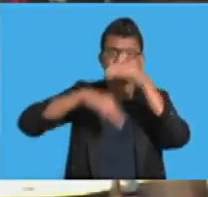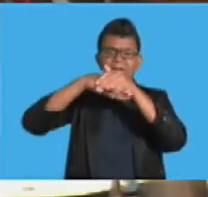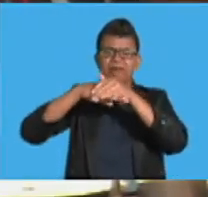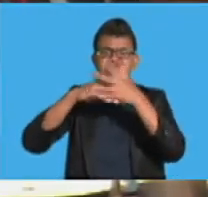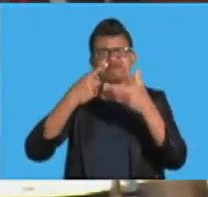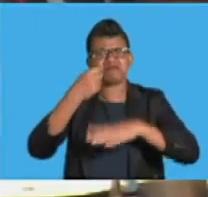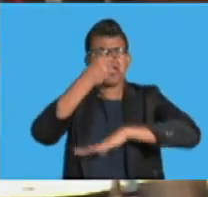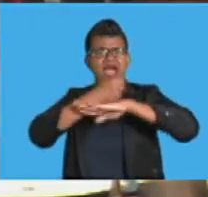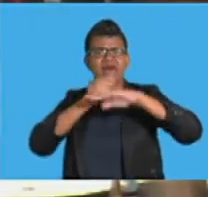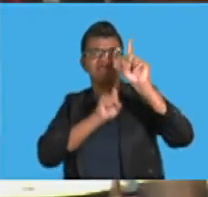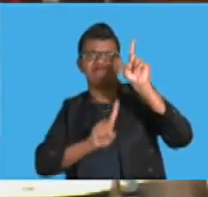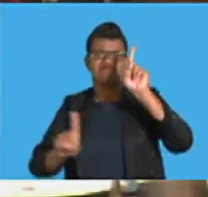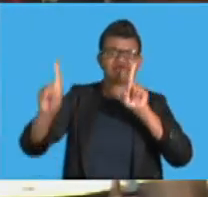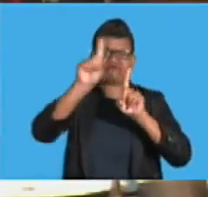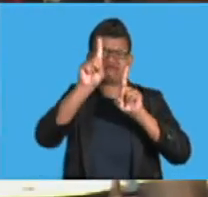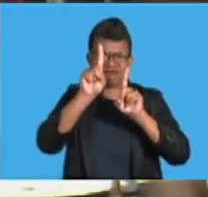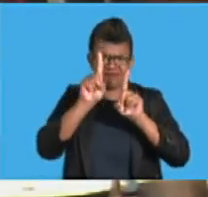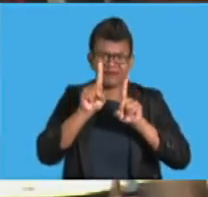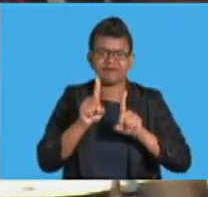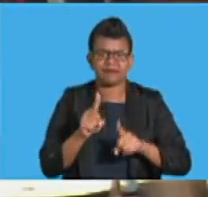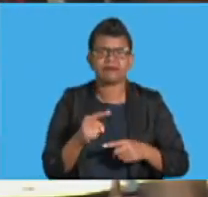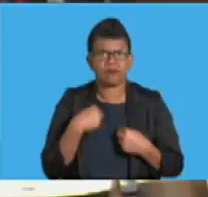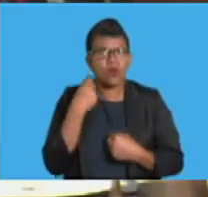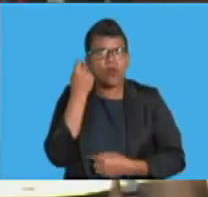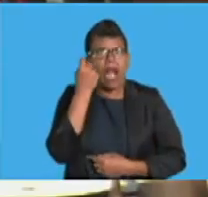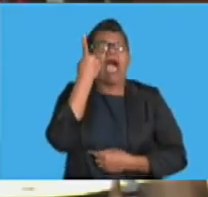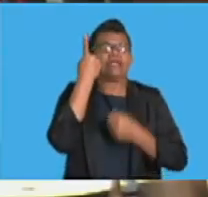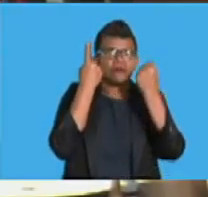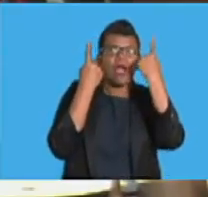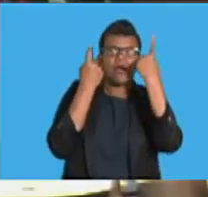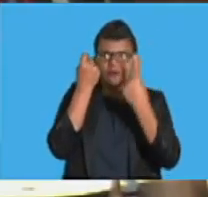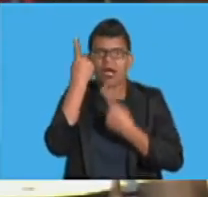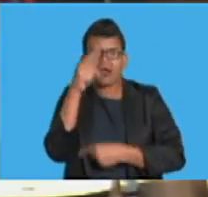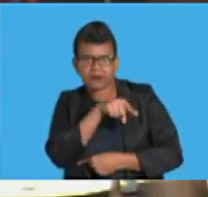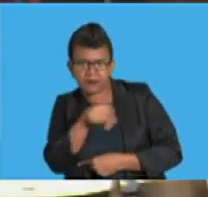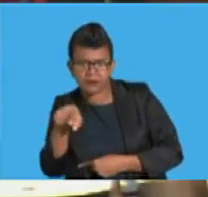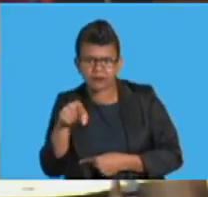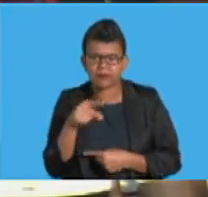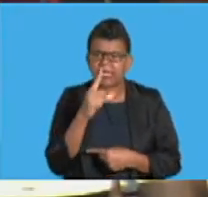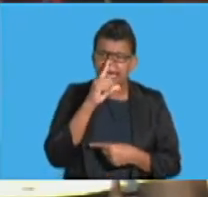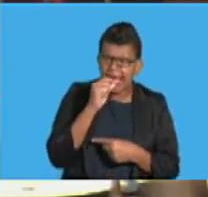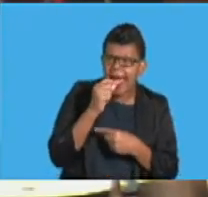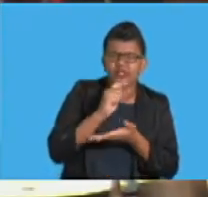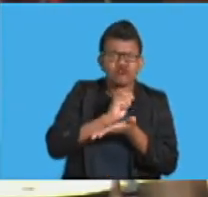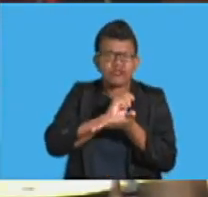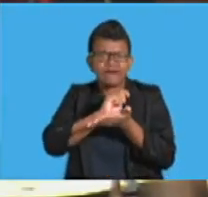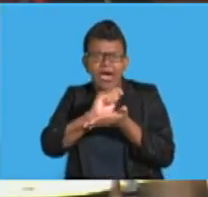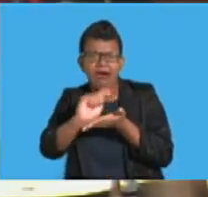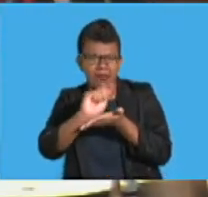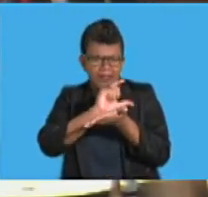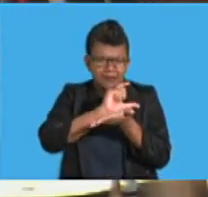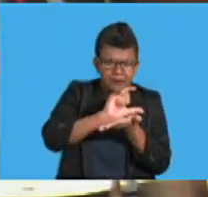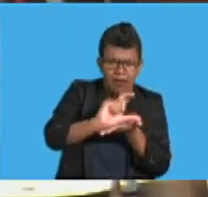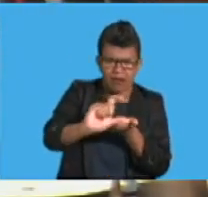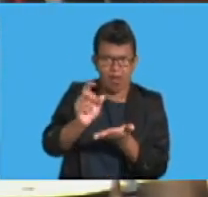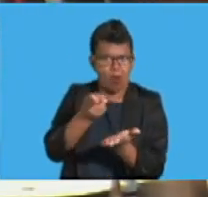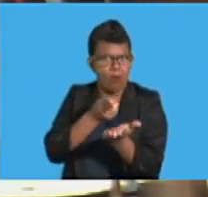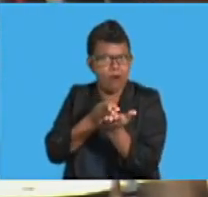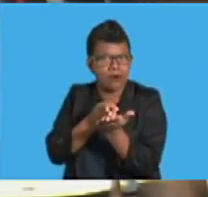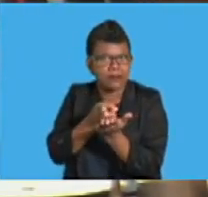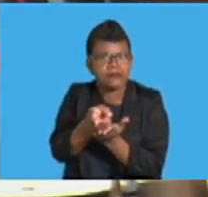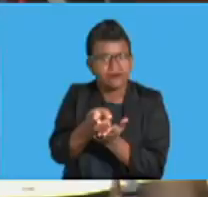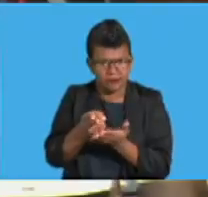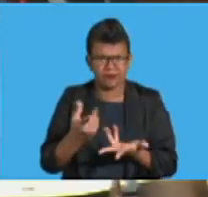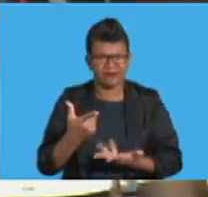and courteous, and more conscious of and to be more transparent and honest. A natural phenomenon given that mothers,